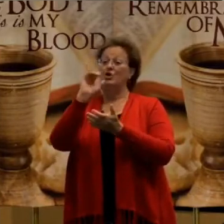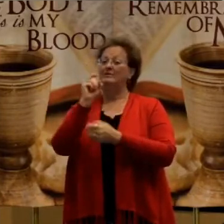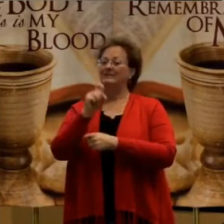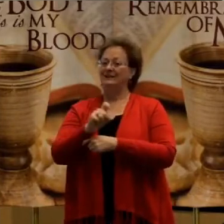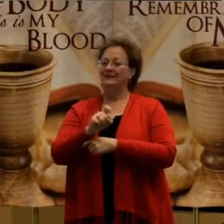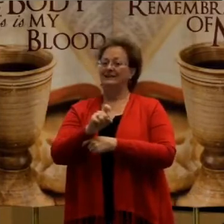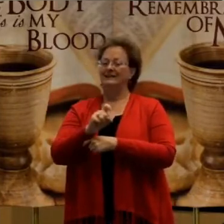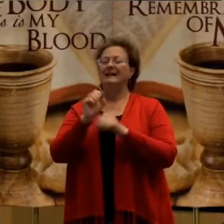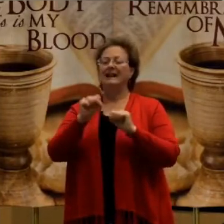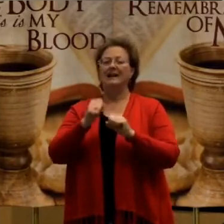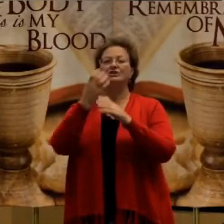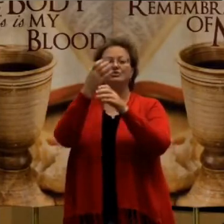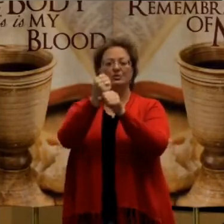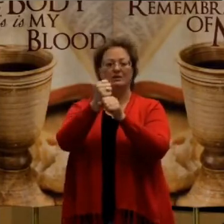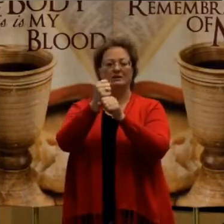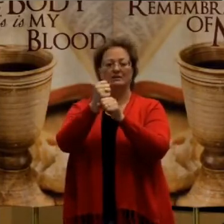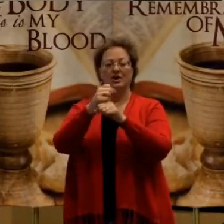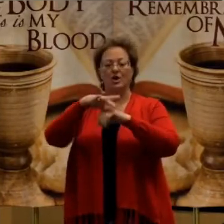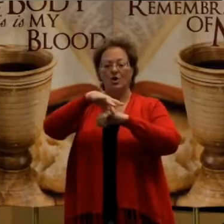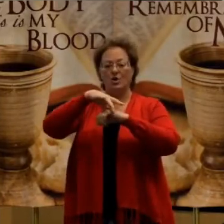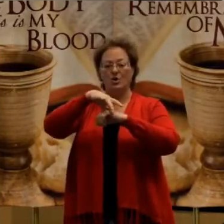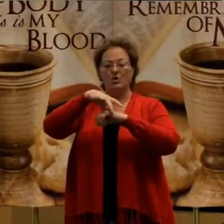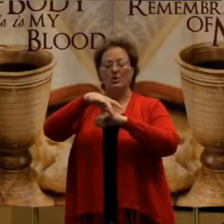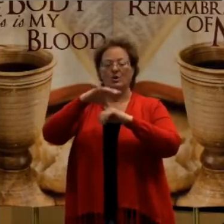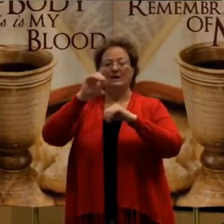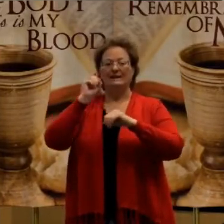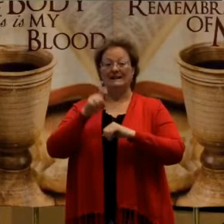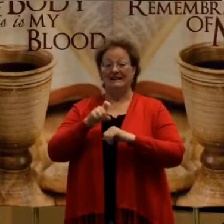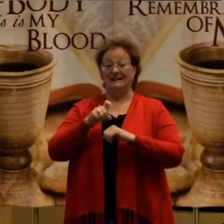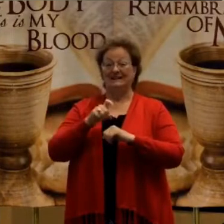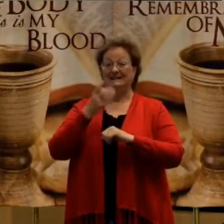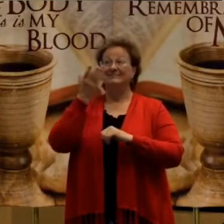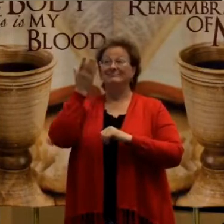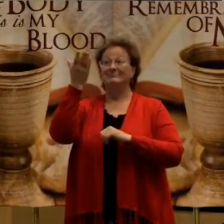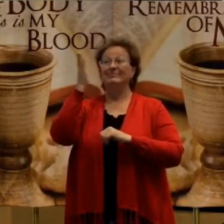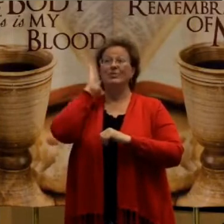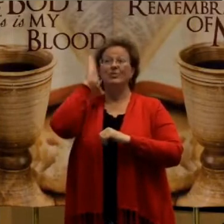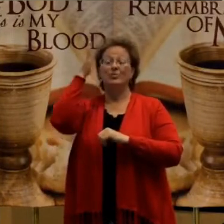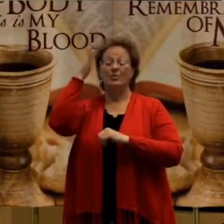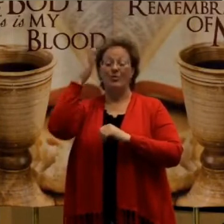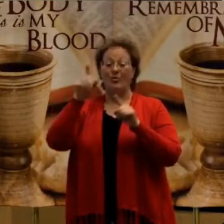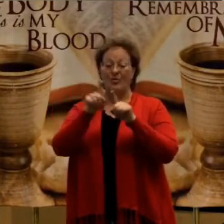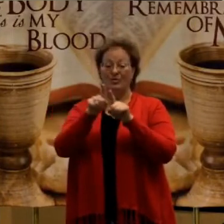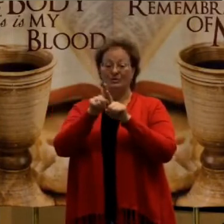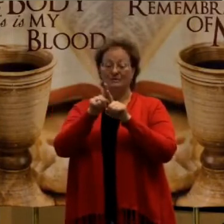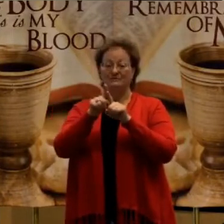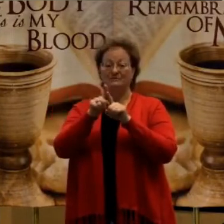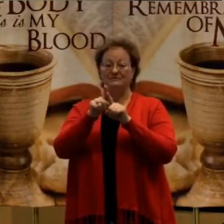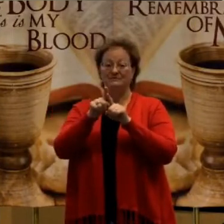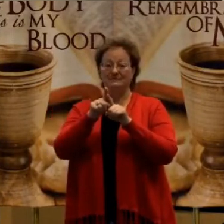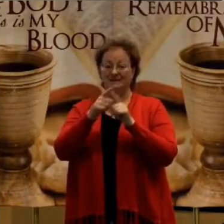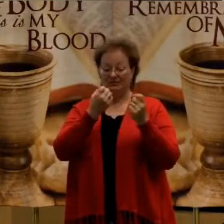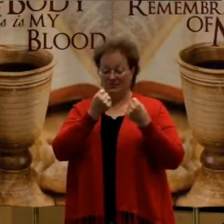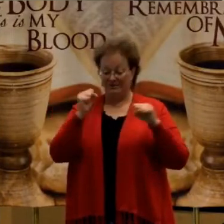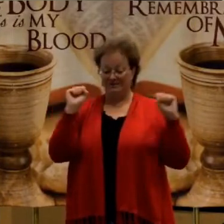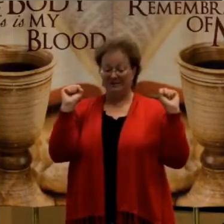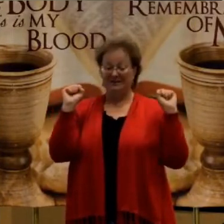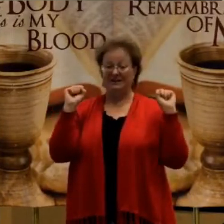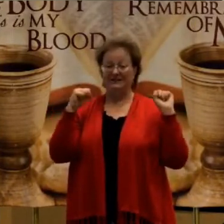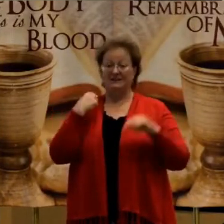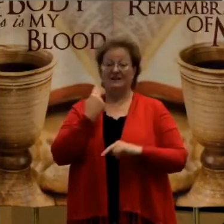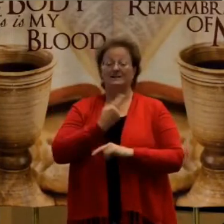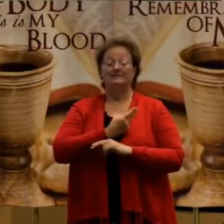him to take care of your earthly needs as well. You can trust him to pull you out of the holes that you are